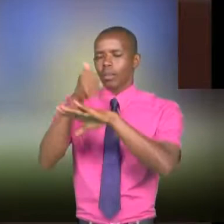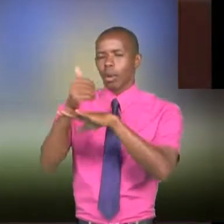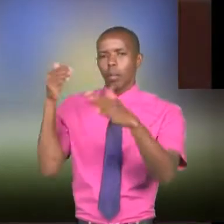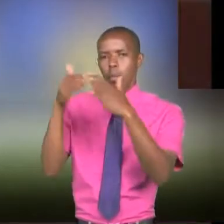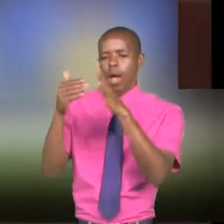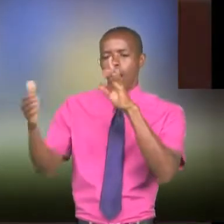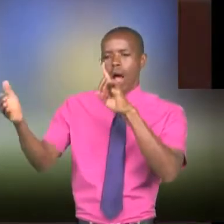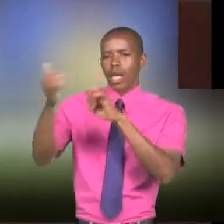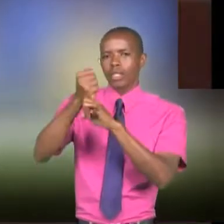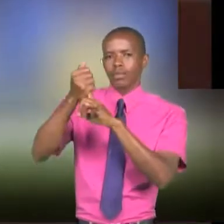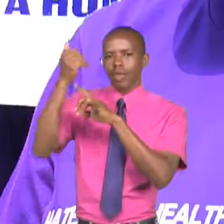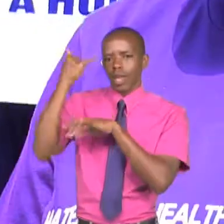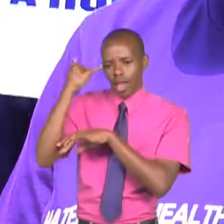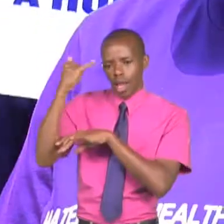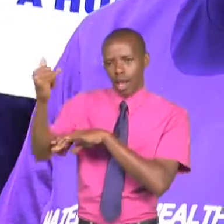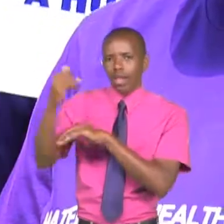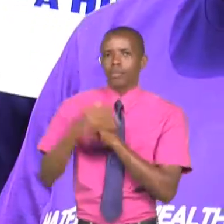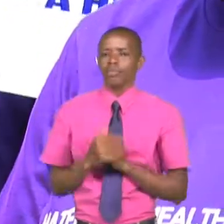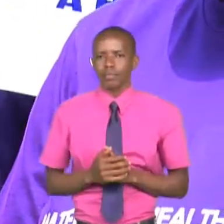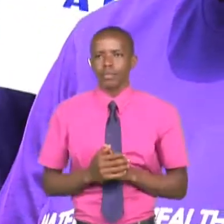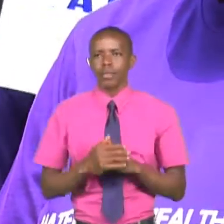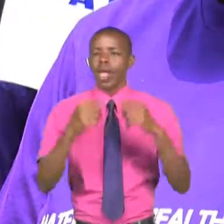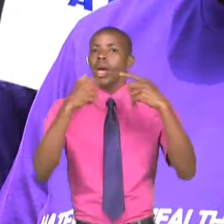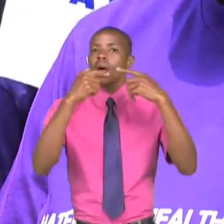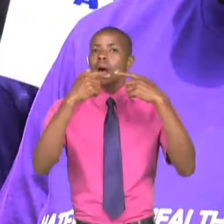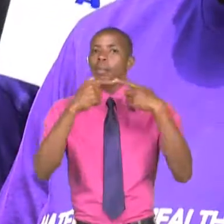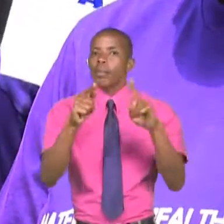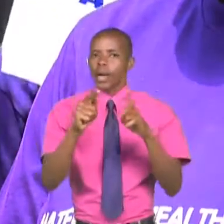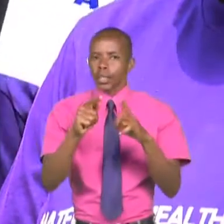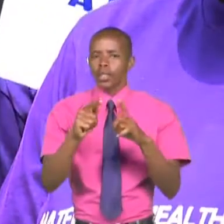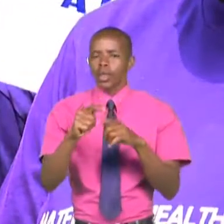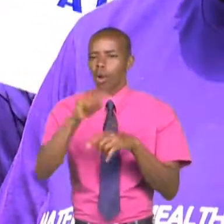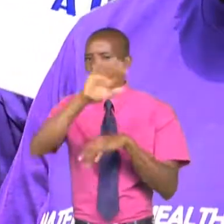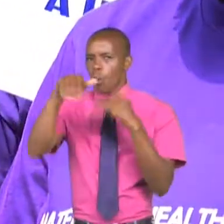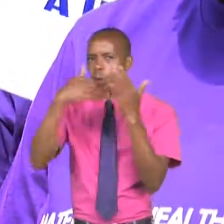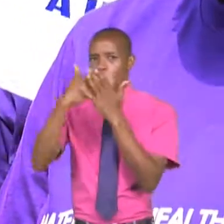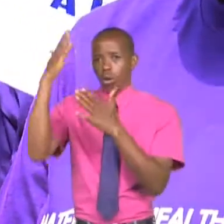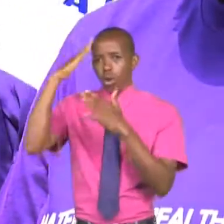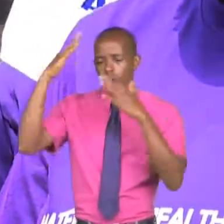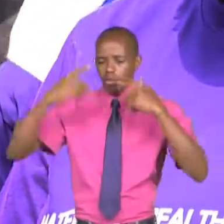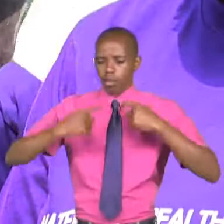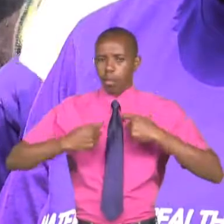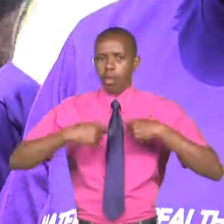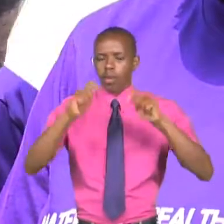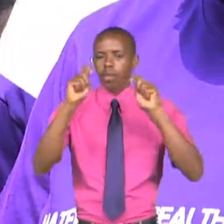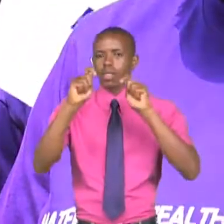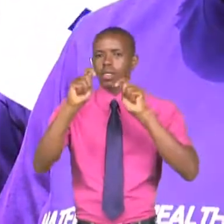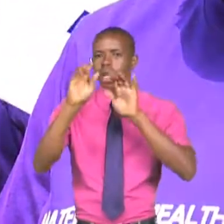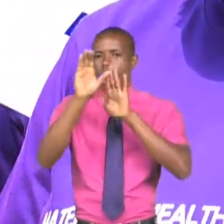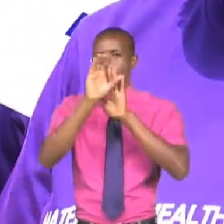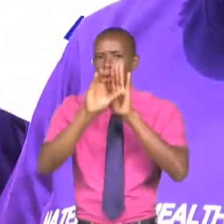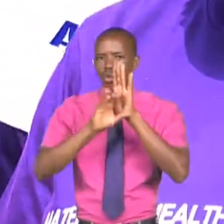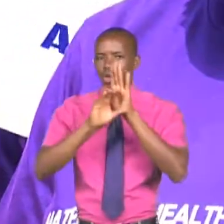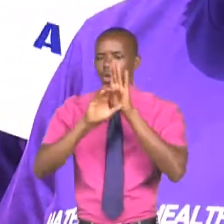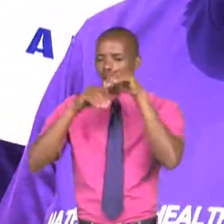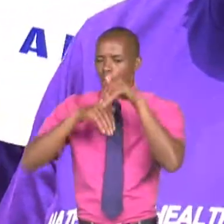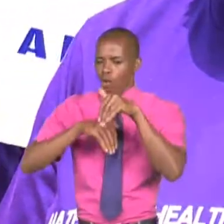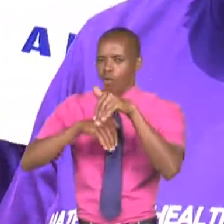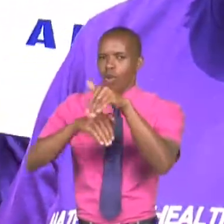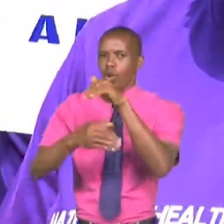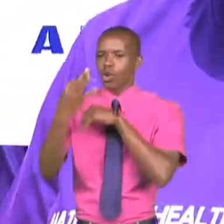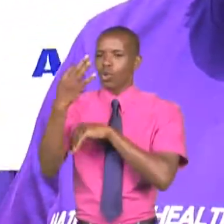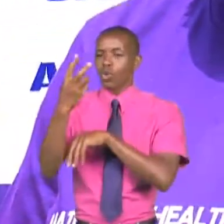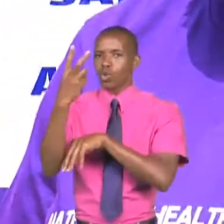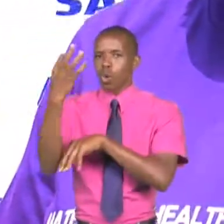achieving this. However, as you all know, the implementation of the Constitution with regards to the